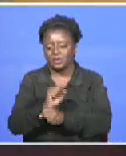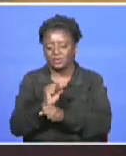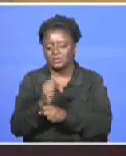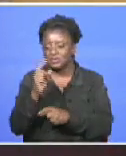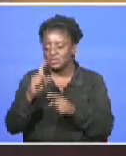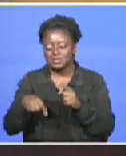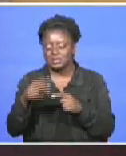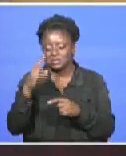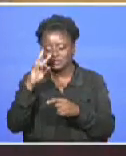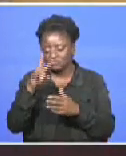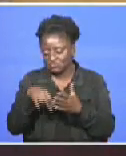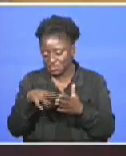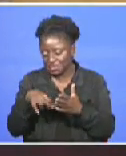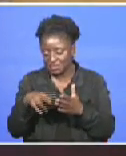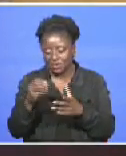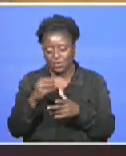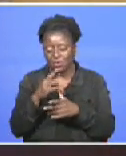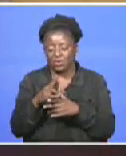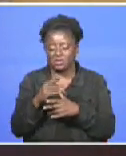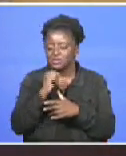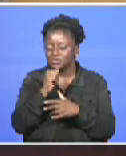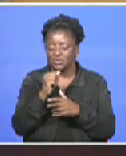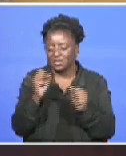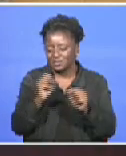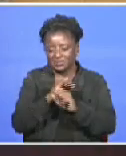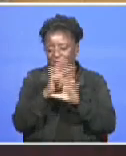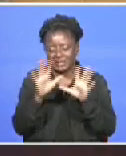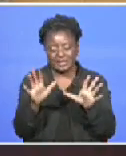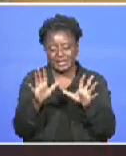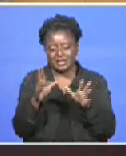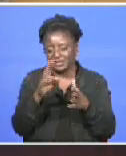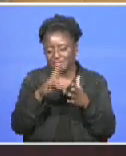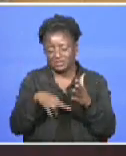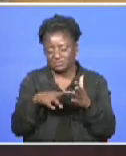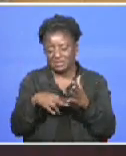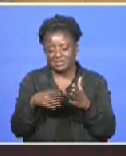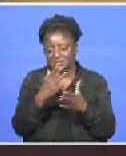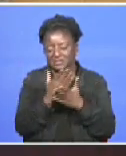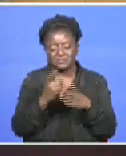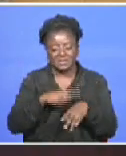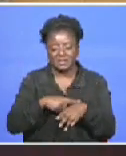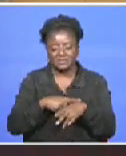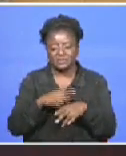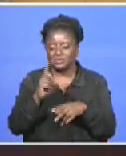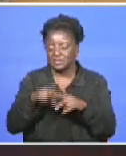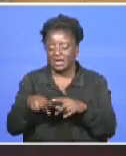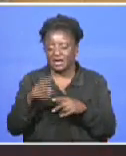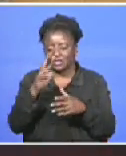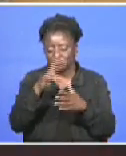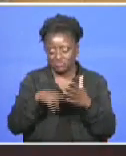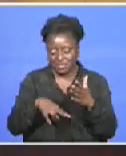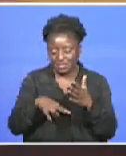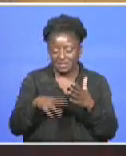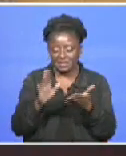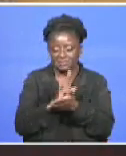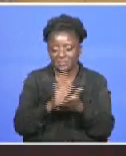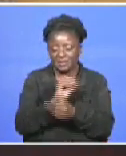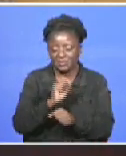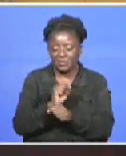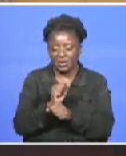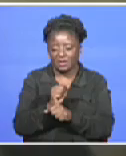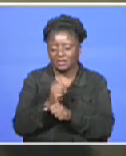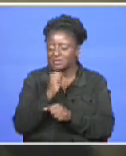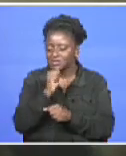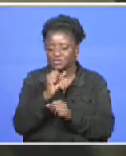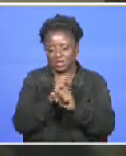legible or they did not come across properly. So in some instances, you won't be able to read documents properly because they're not